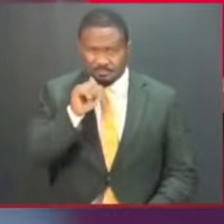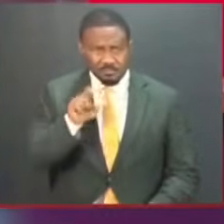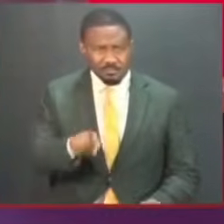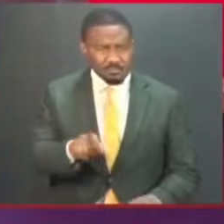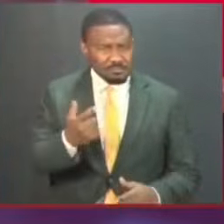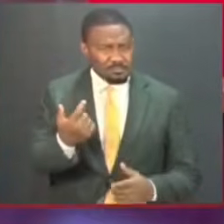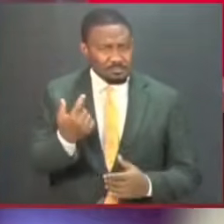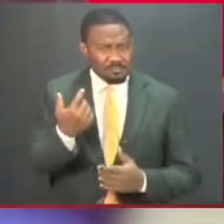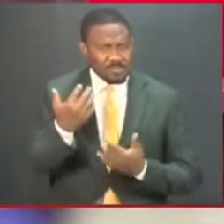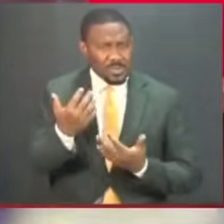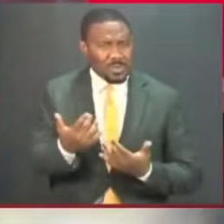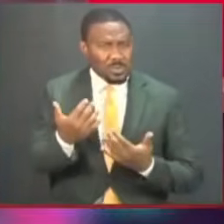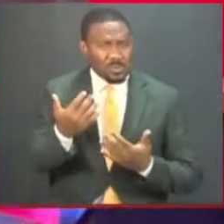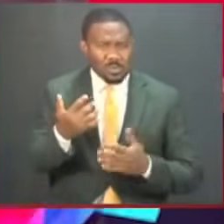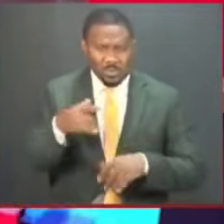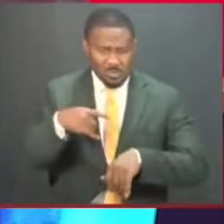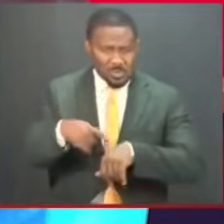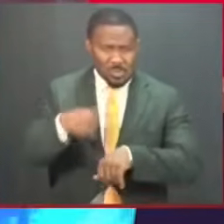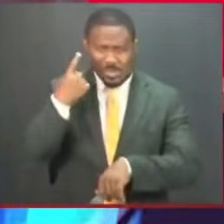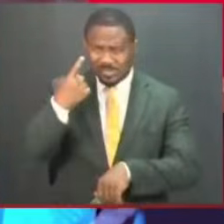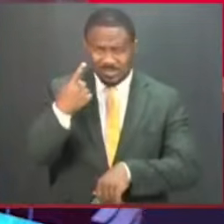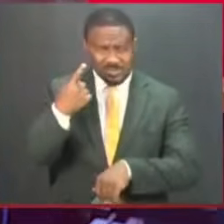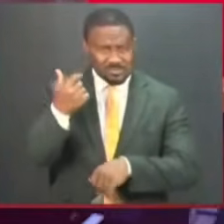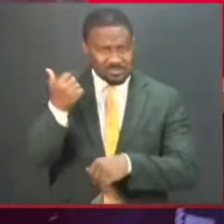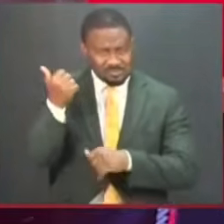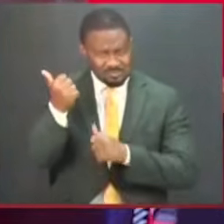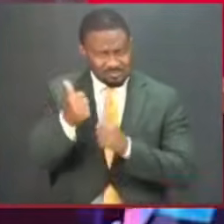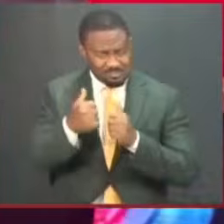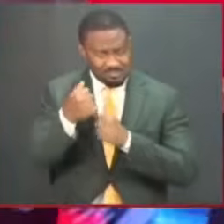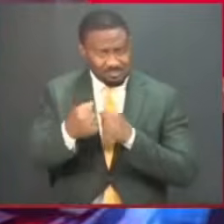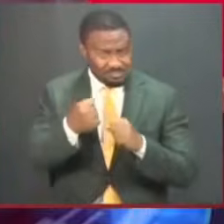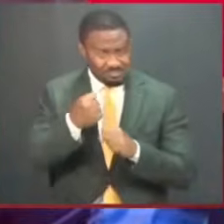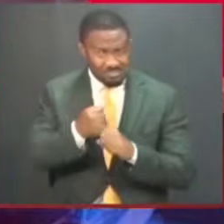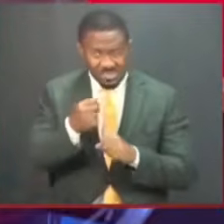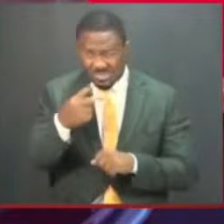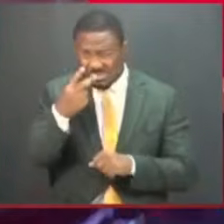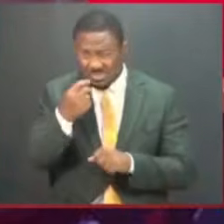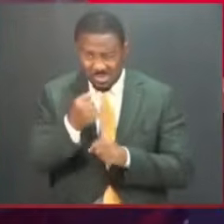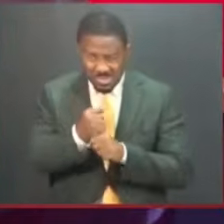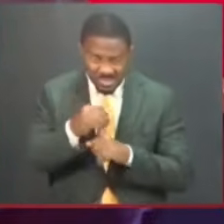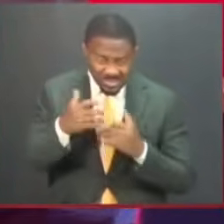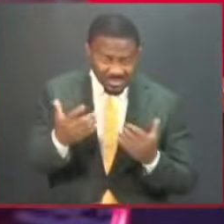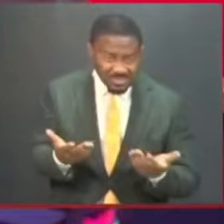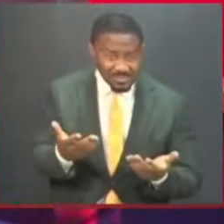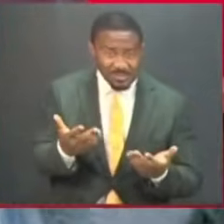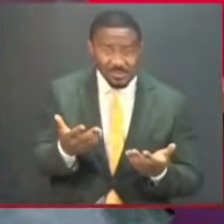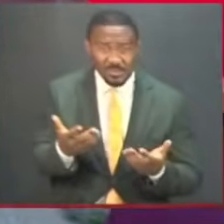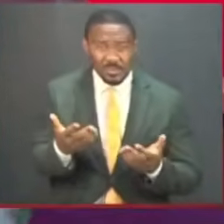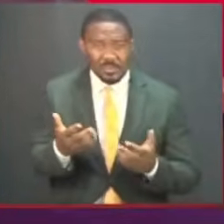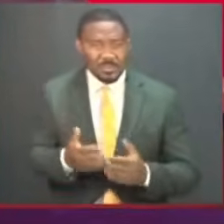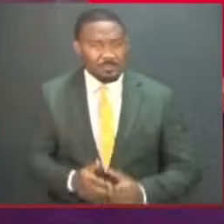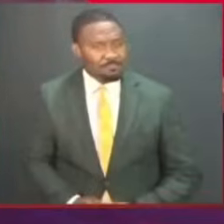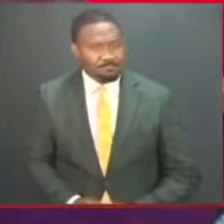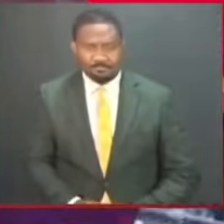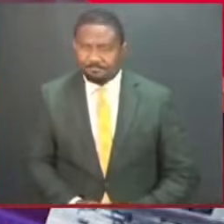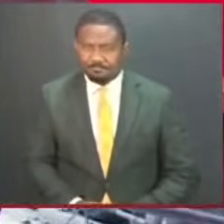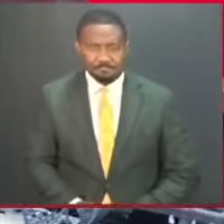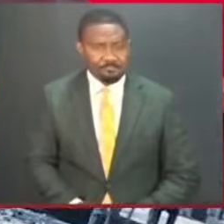it once every year or sometimes 2 years so that you can accumulate so many